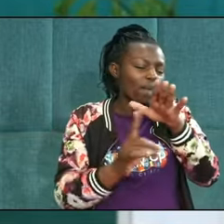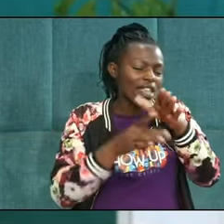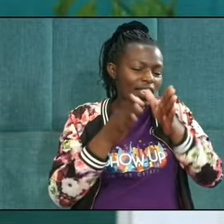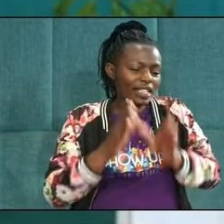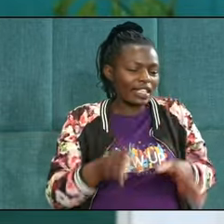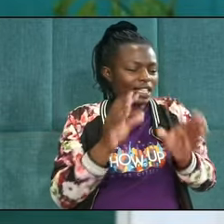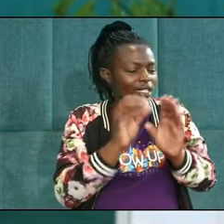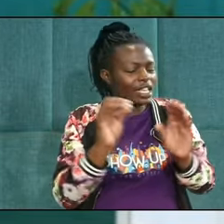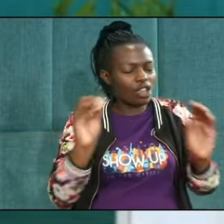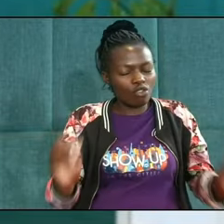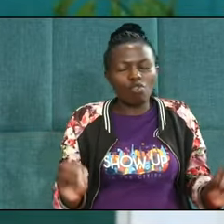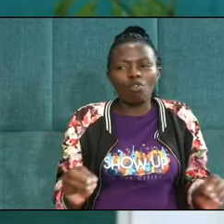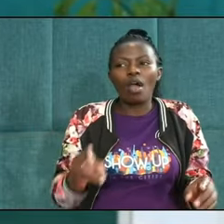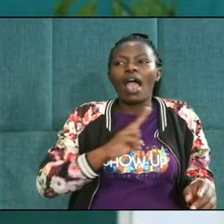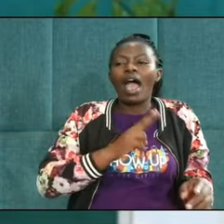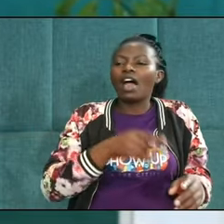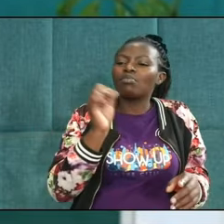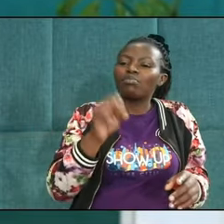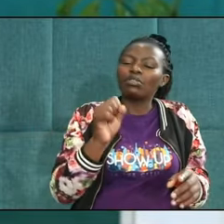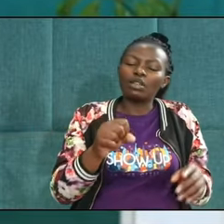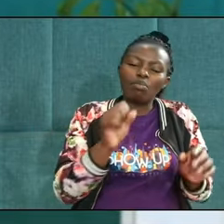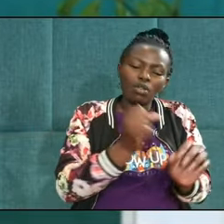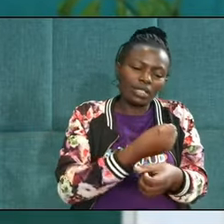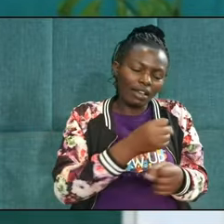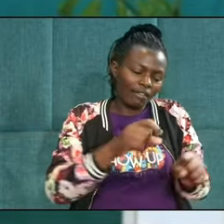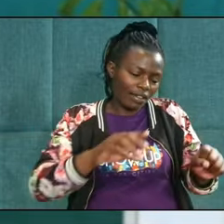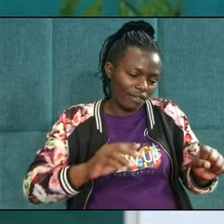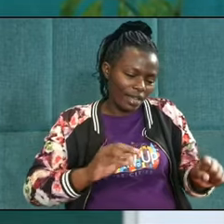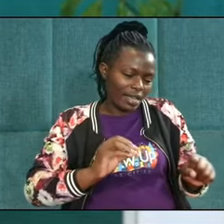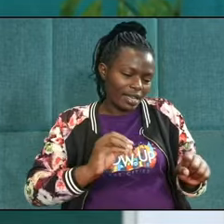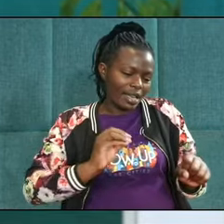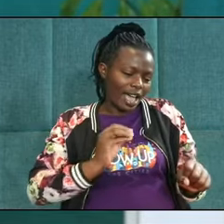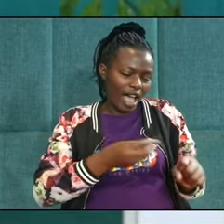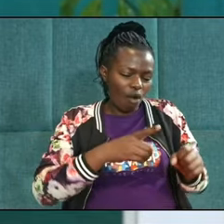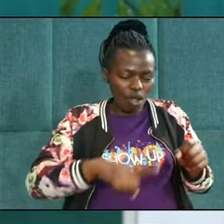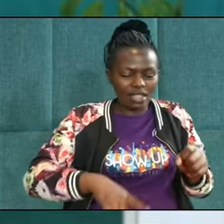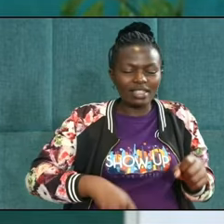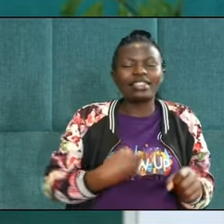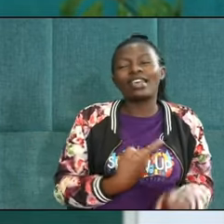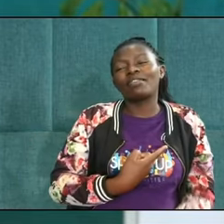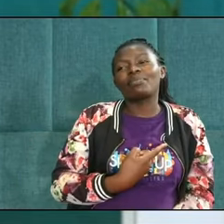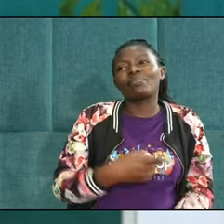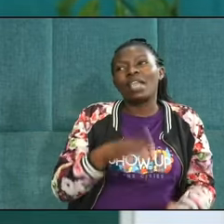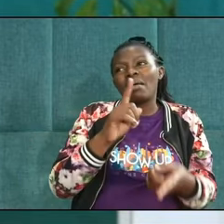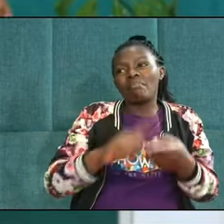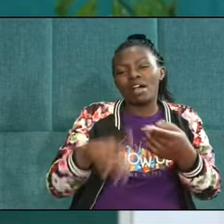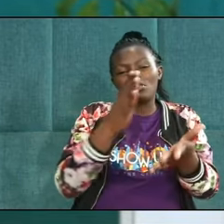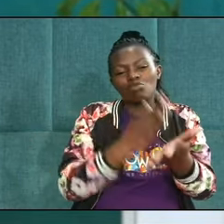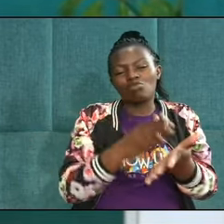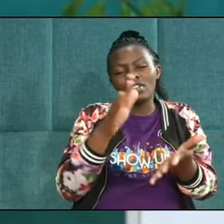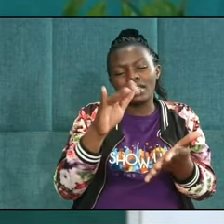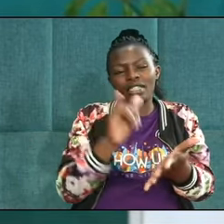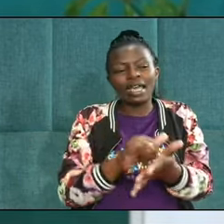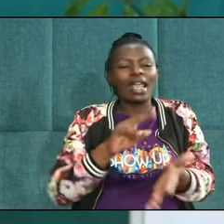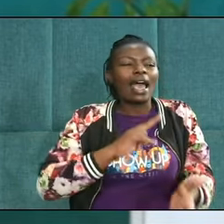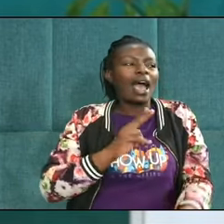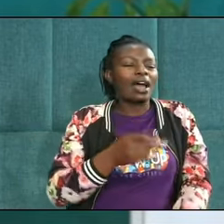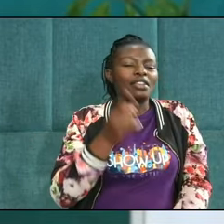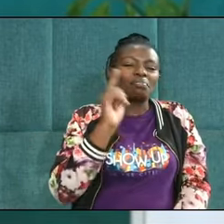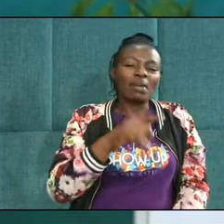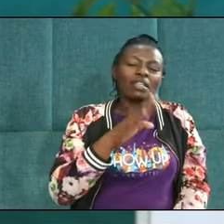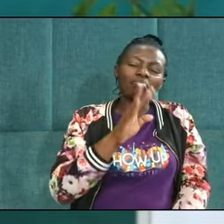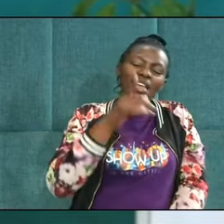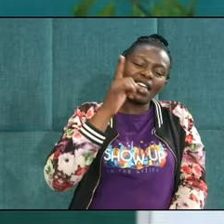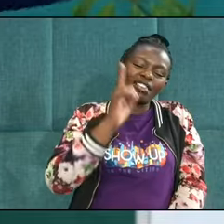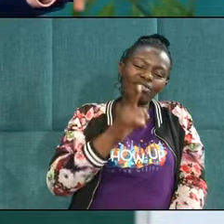can survive by ourselves. And you and myself know that We need spiritual guidance. We need to be instructed every now and